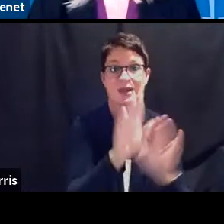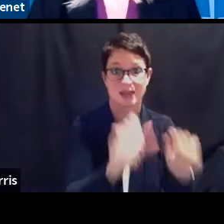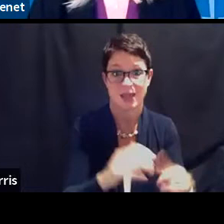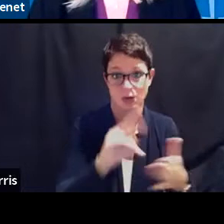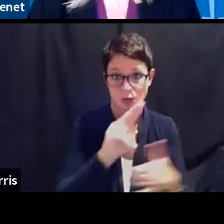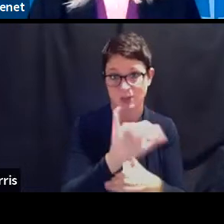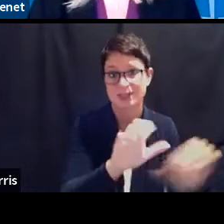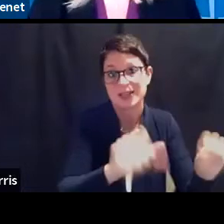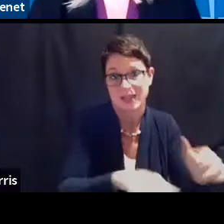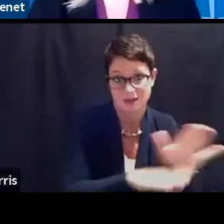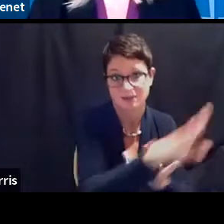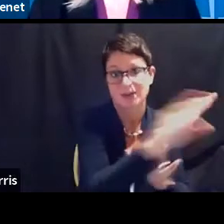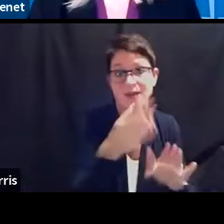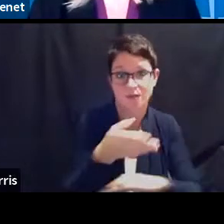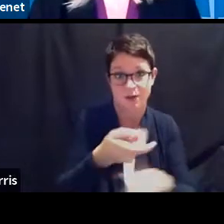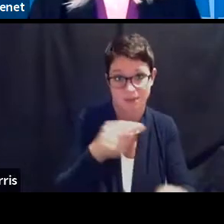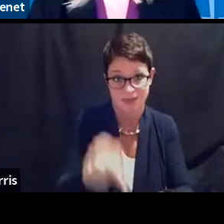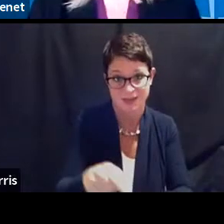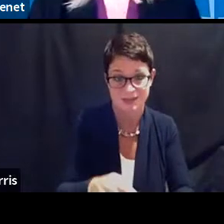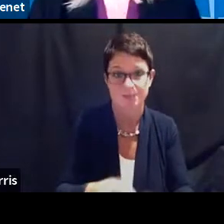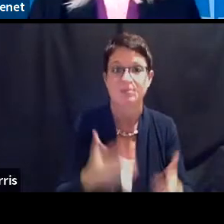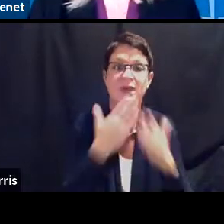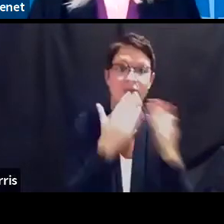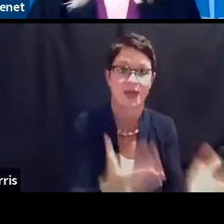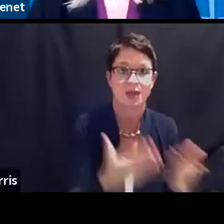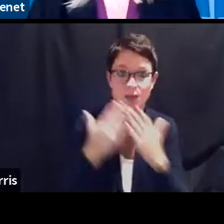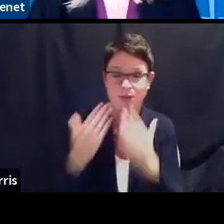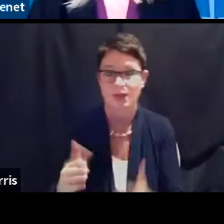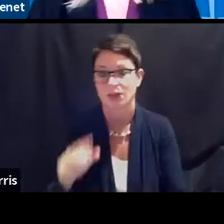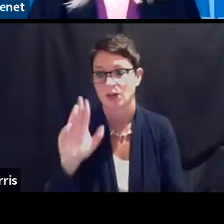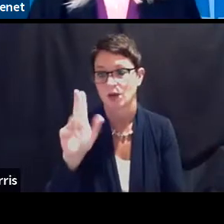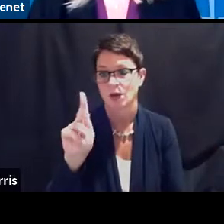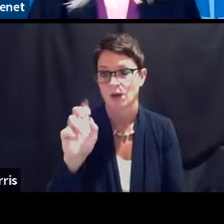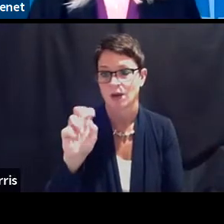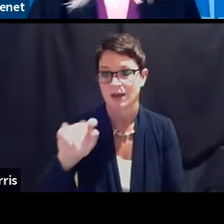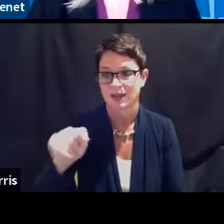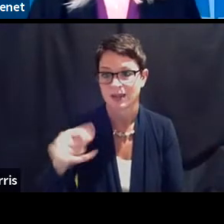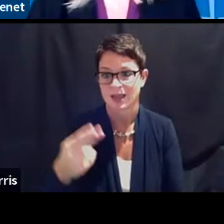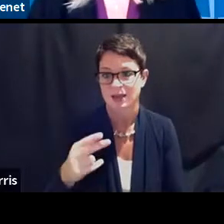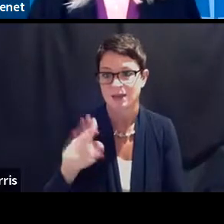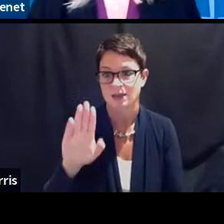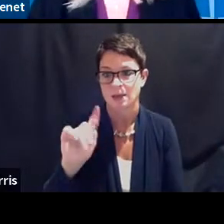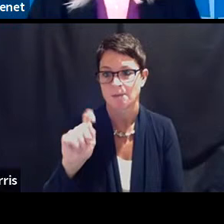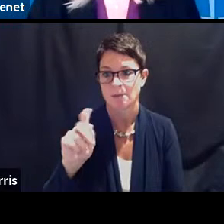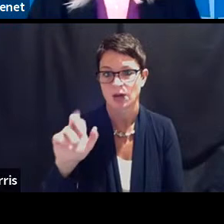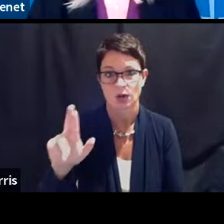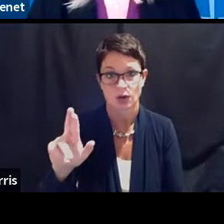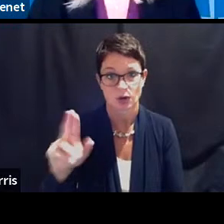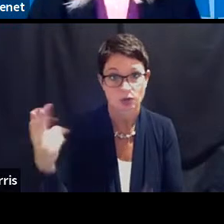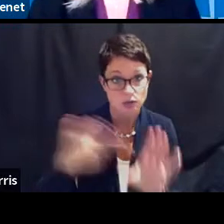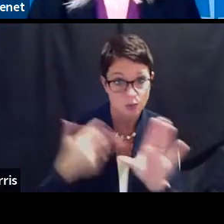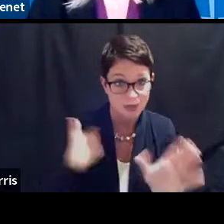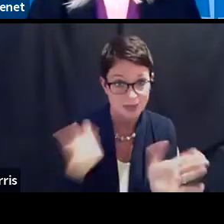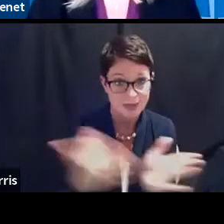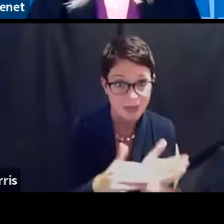Thank you very much, Christopher. Kenneth Butner, you've rejoined us. Kenneth, are you there?